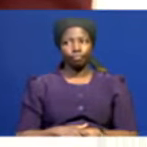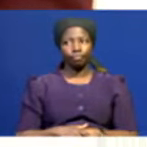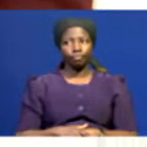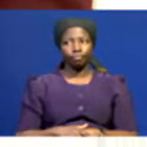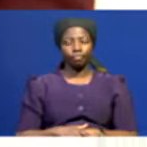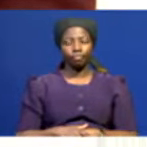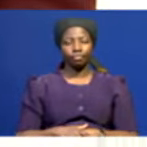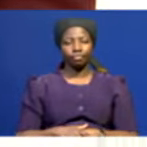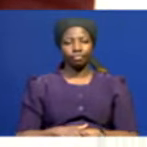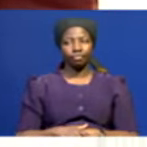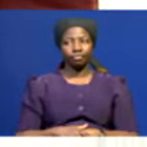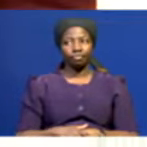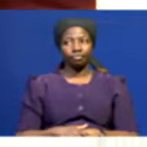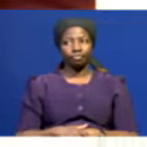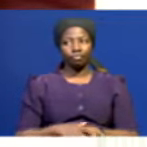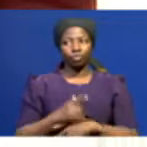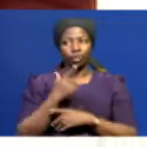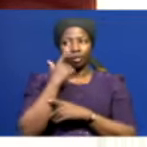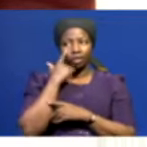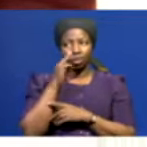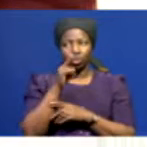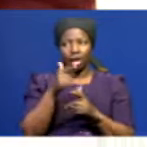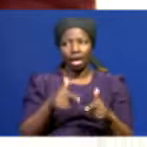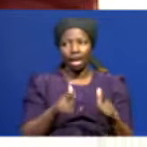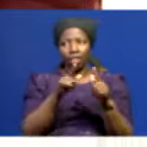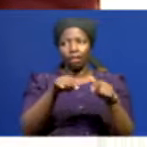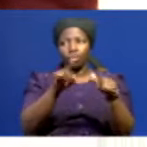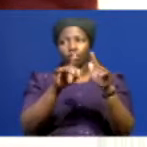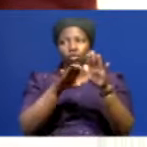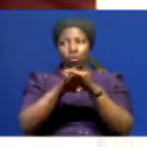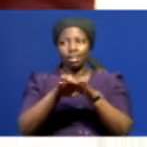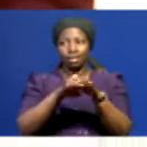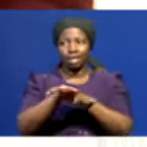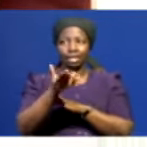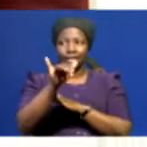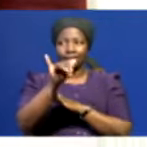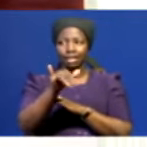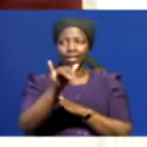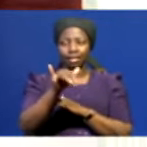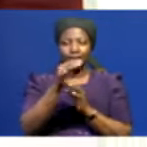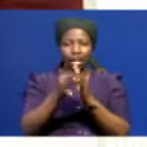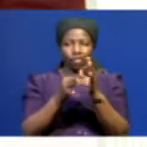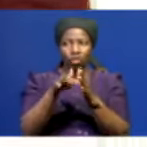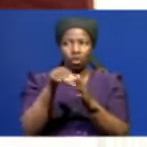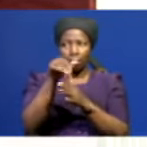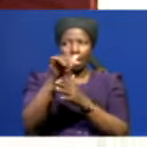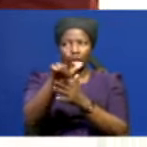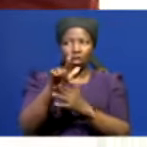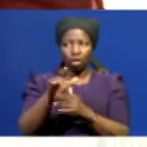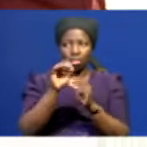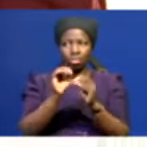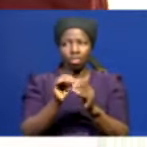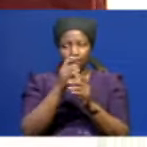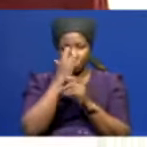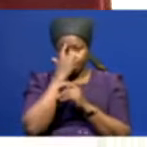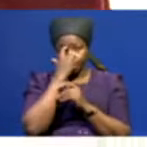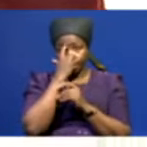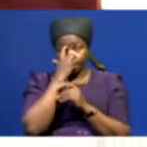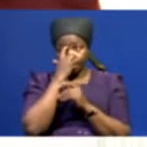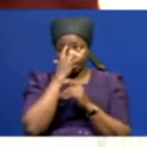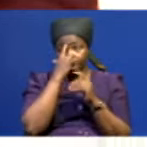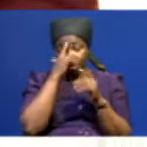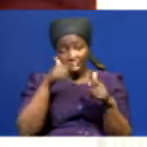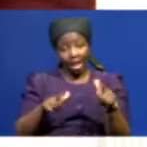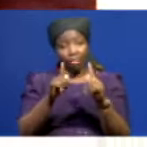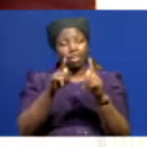conducting investigations, we see that you allowed them to access your contacts. In case you don't pay the loan, then you allowed them to call your mother,